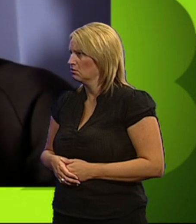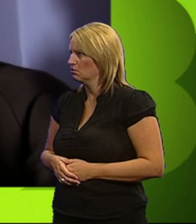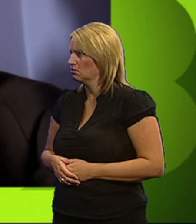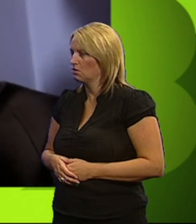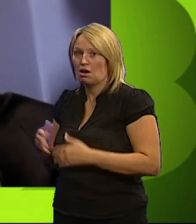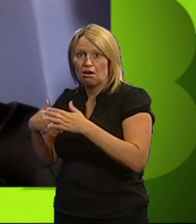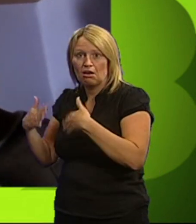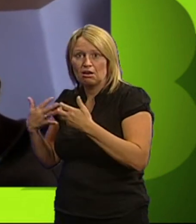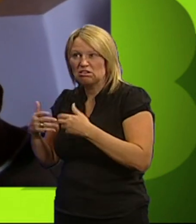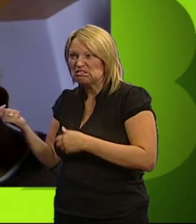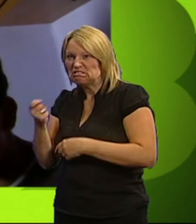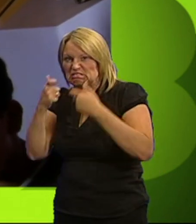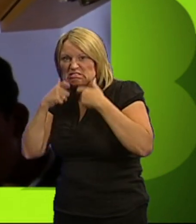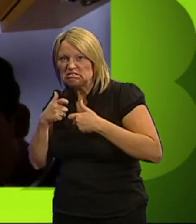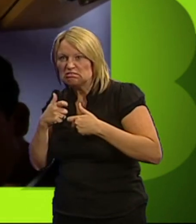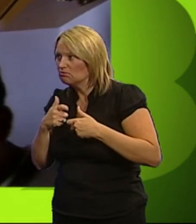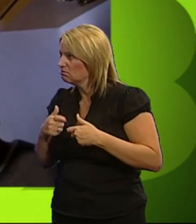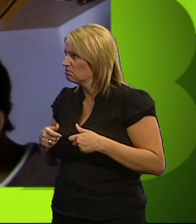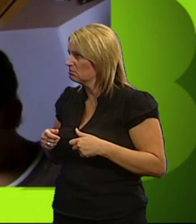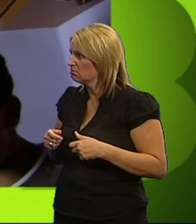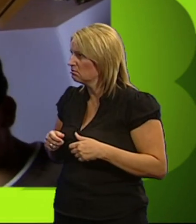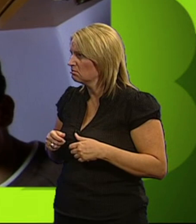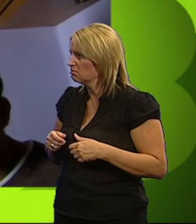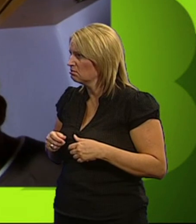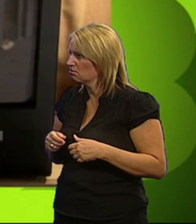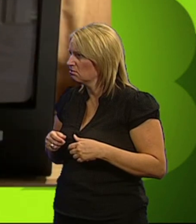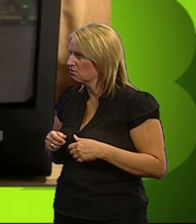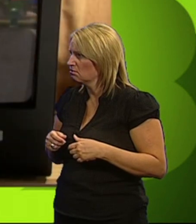How'd you get on? Slay any vampires?